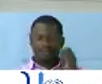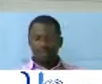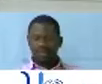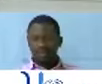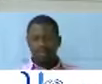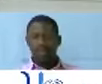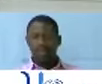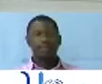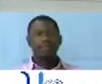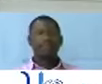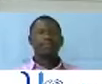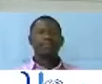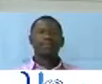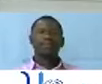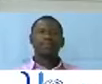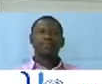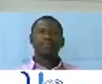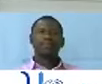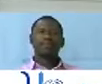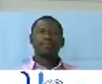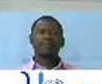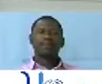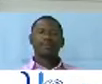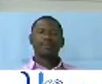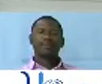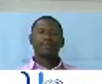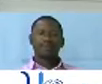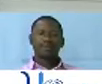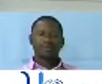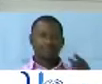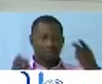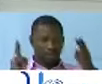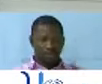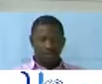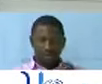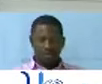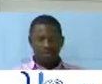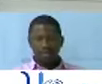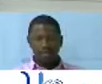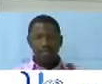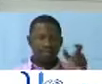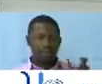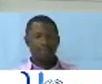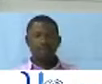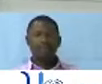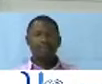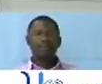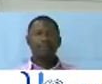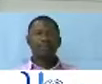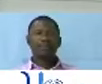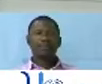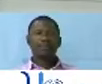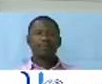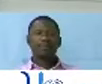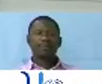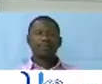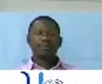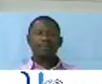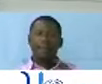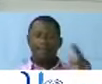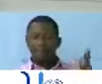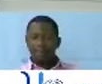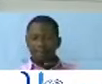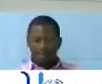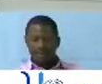ci buntu até kay bi judicial secretary is what judicial secretary bi manam permanent secretary judiciary bi dal permanent